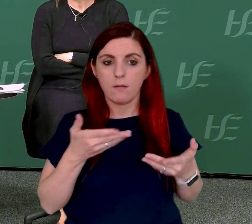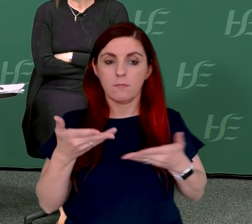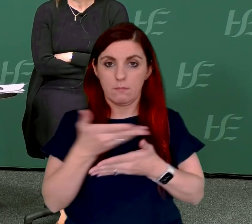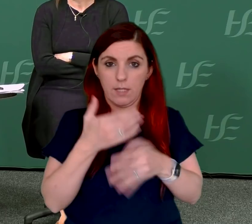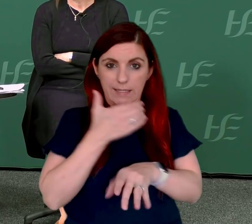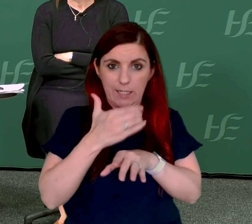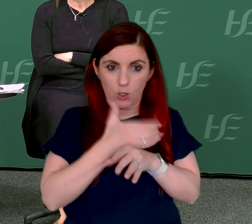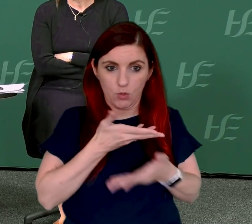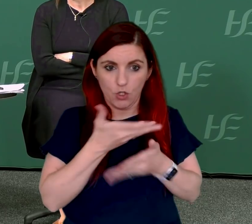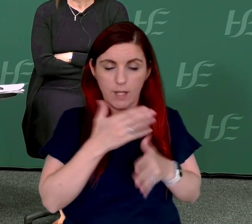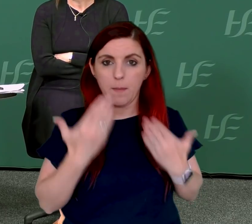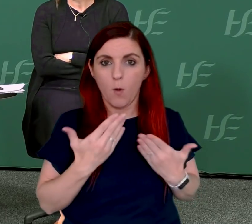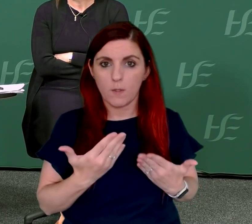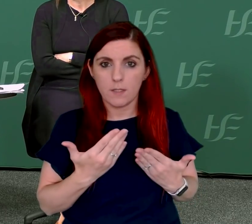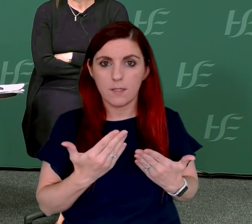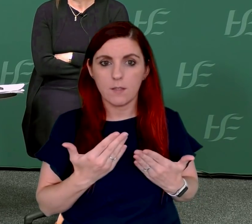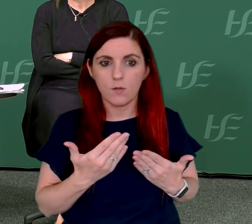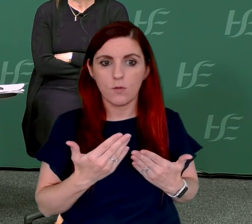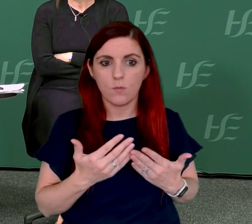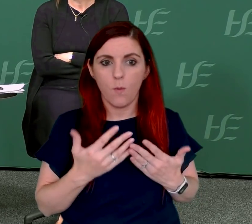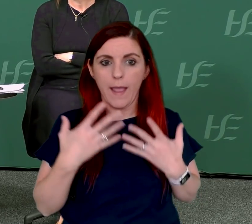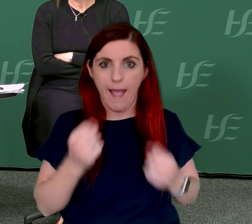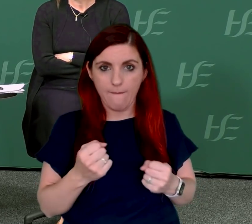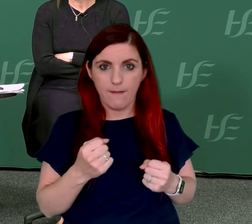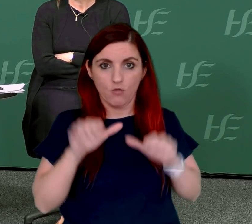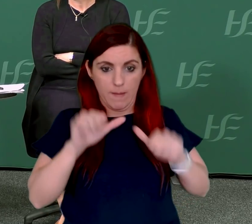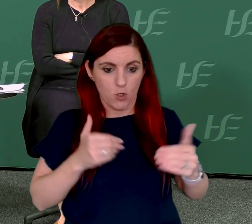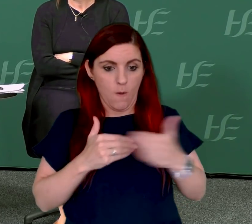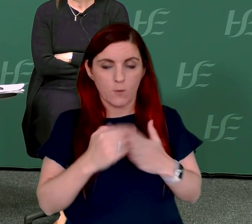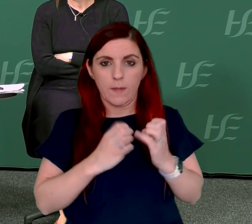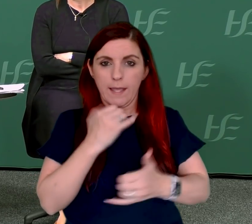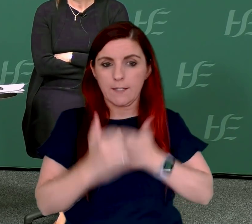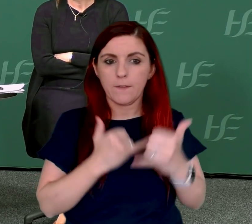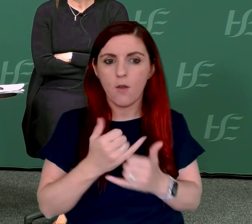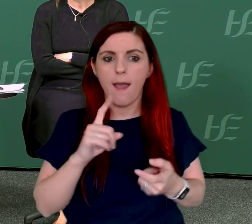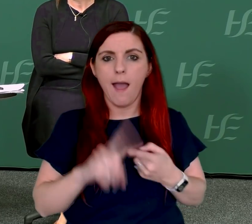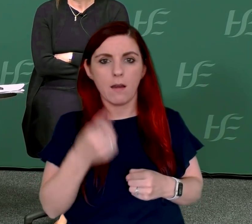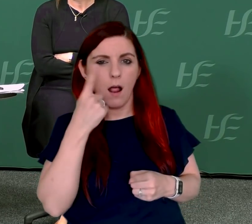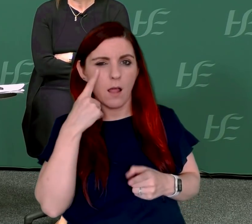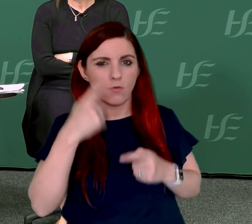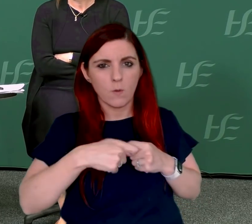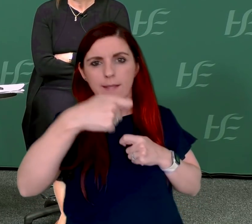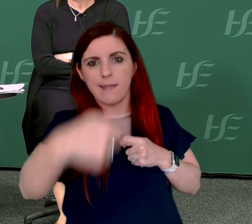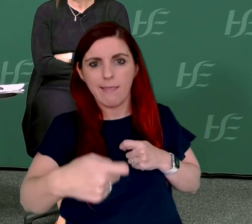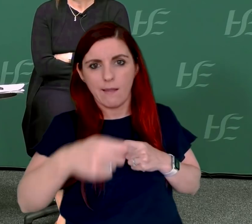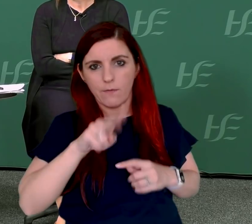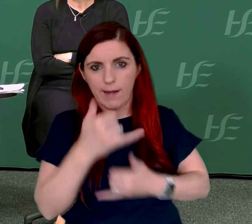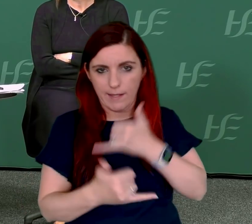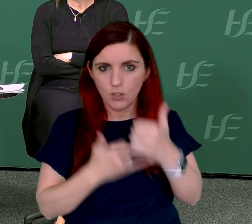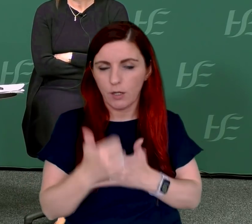safety net agreement, as we currently have it, continues to the year end, and we're also looking at a further extension of that,